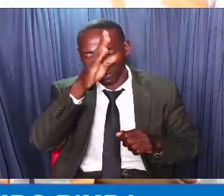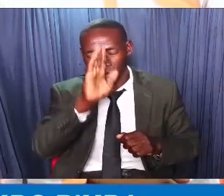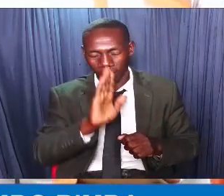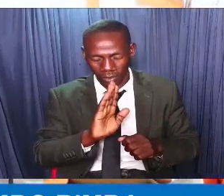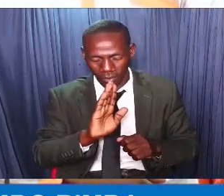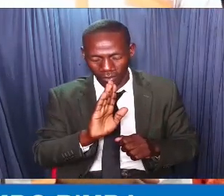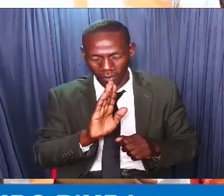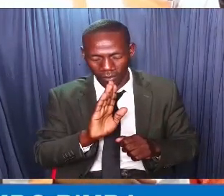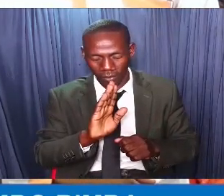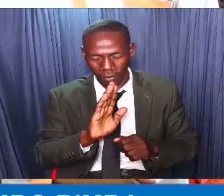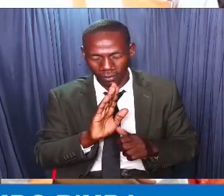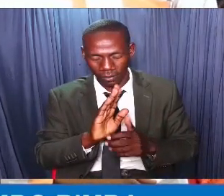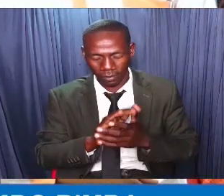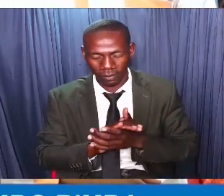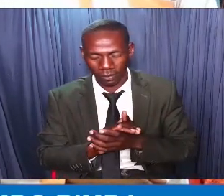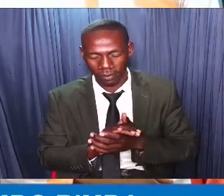God.